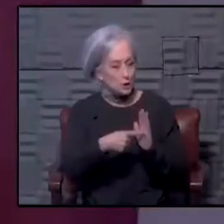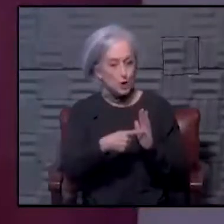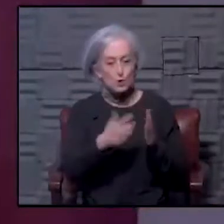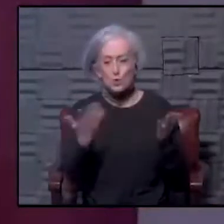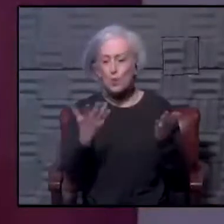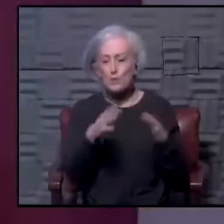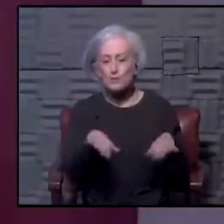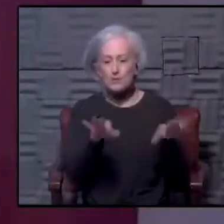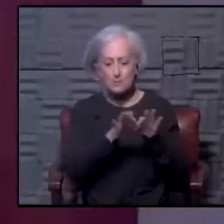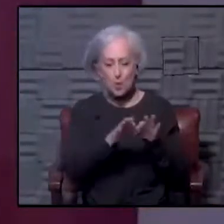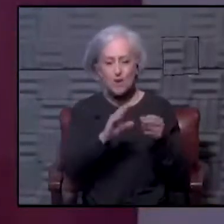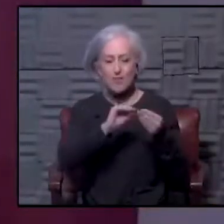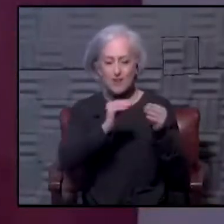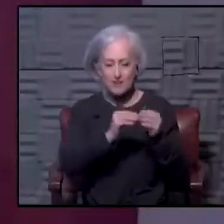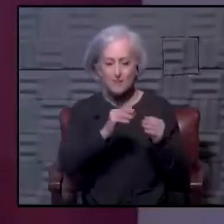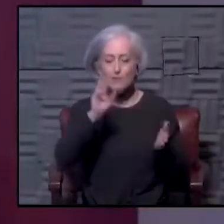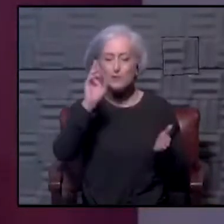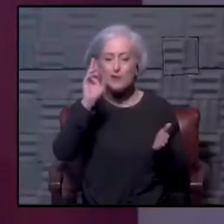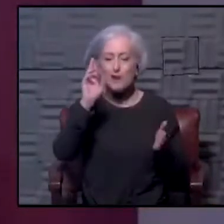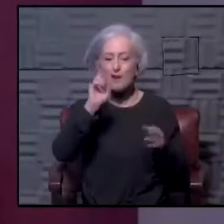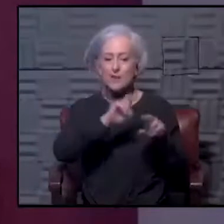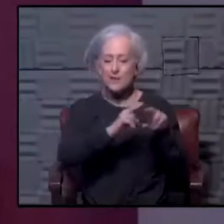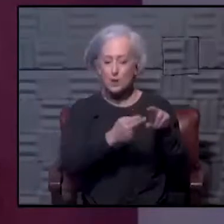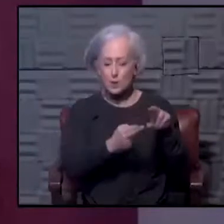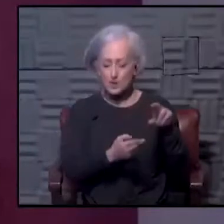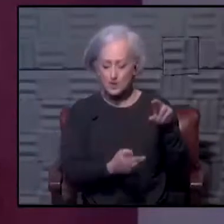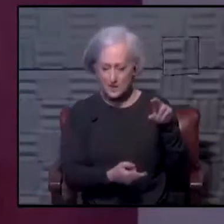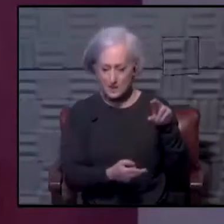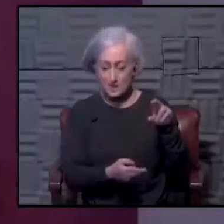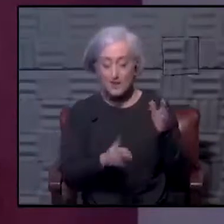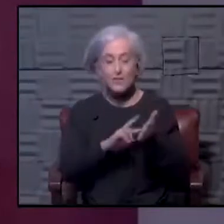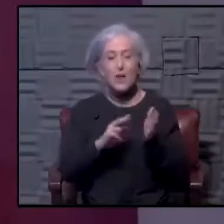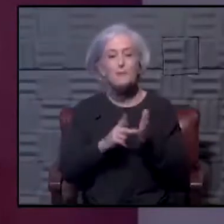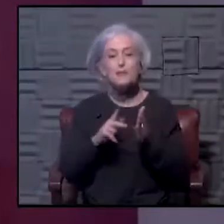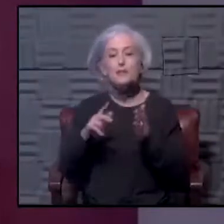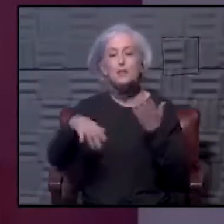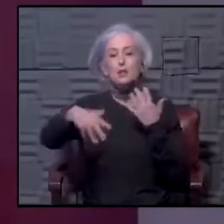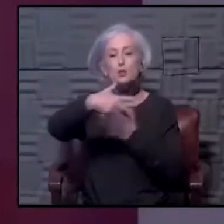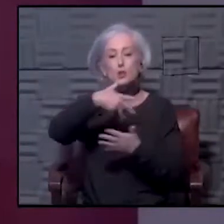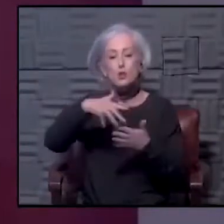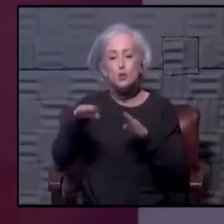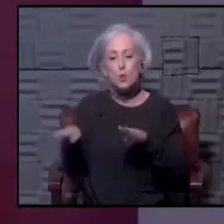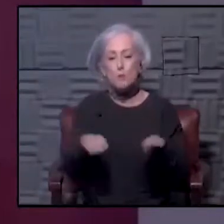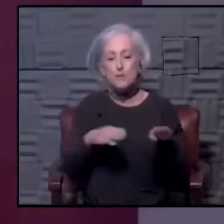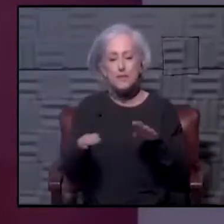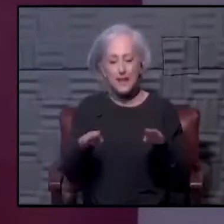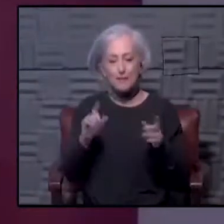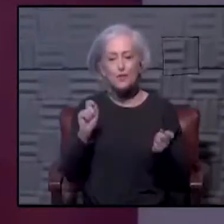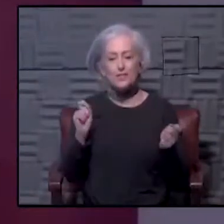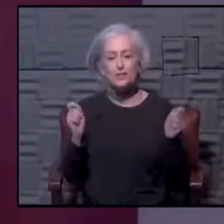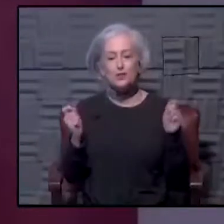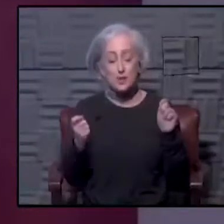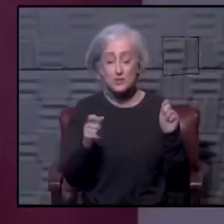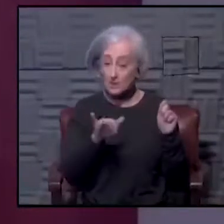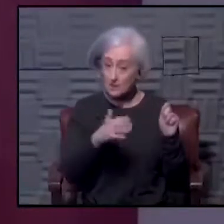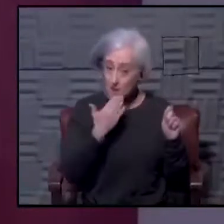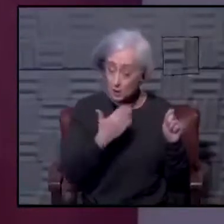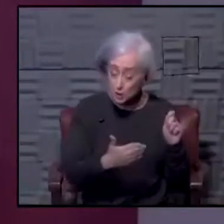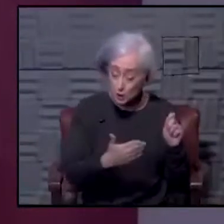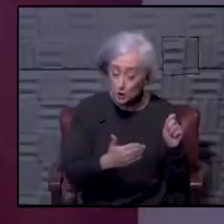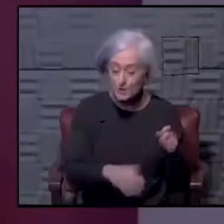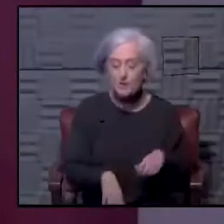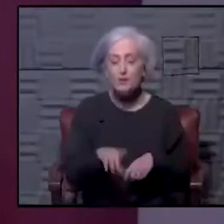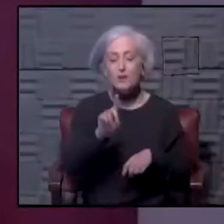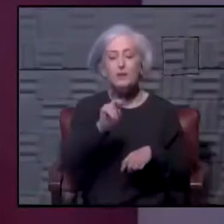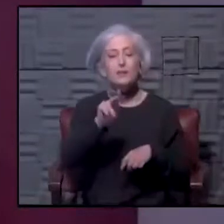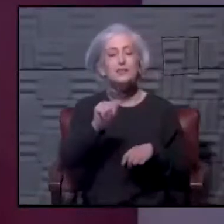It is suggesting that we have had a change in our social behaviors, which is a good thing. I don't think that's concerning. As Dana